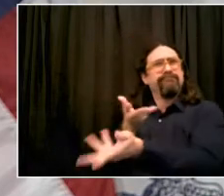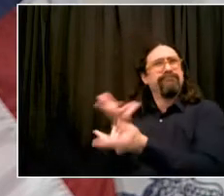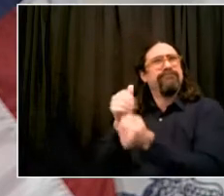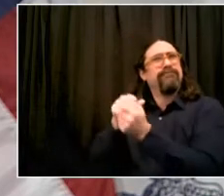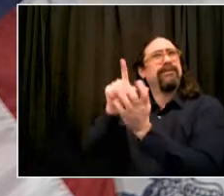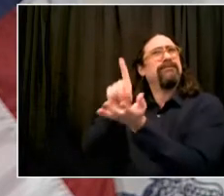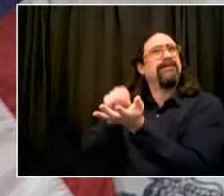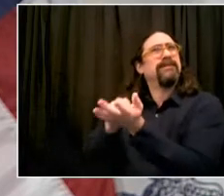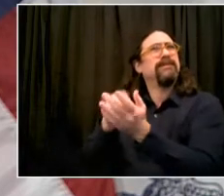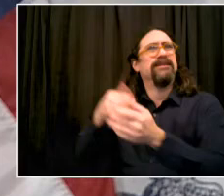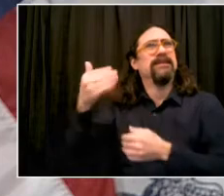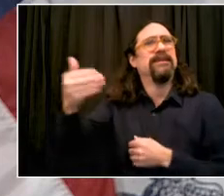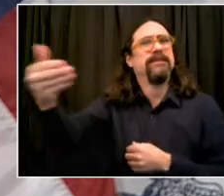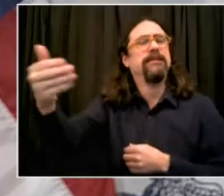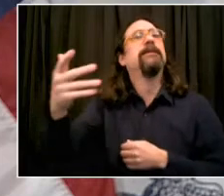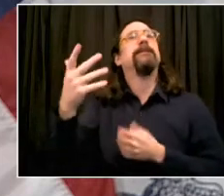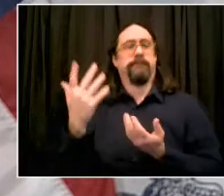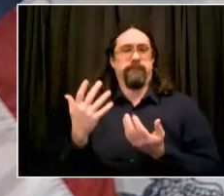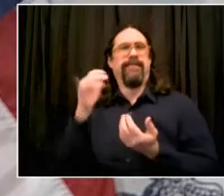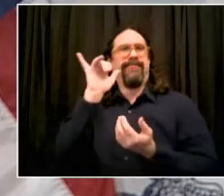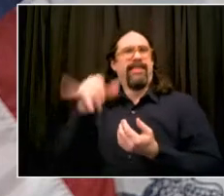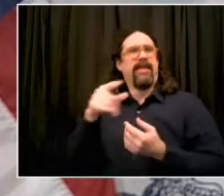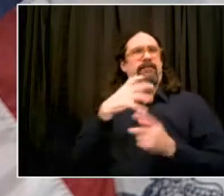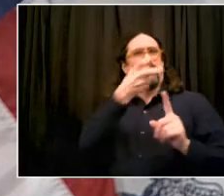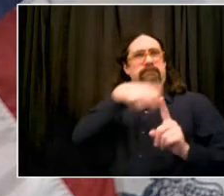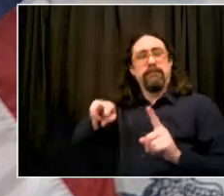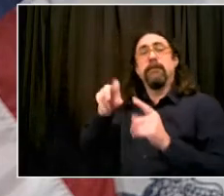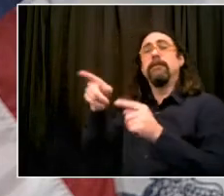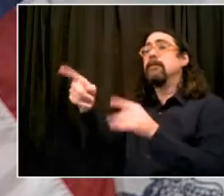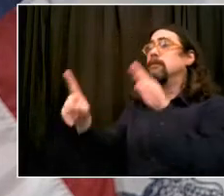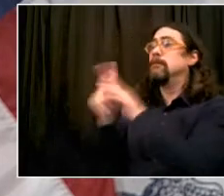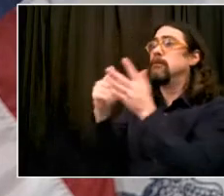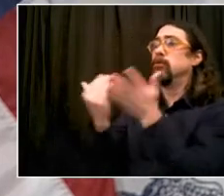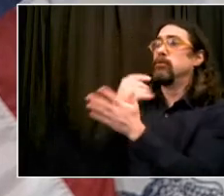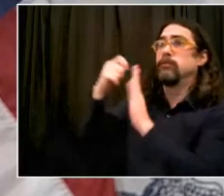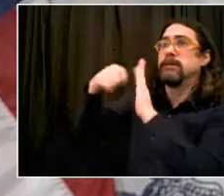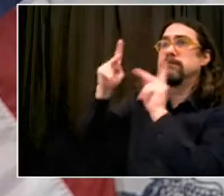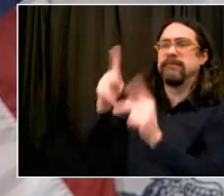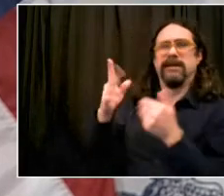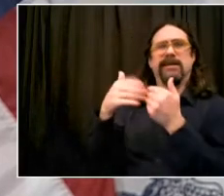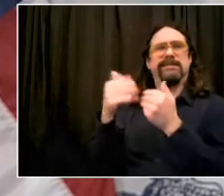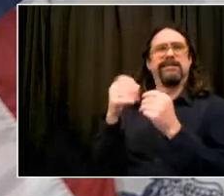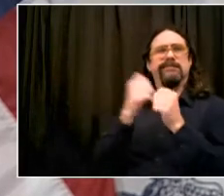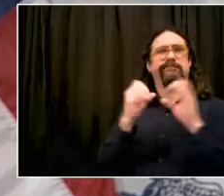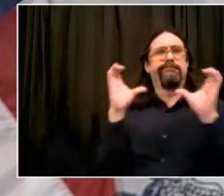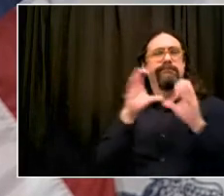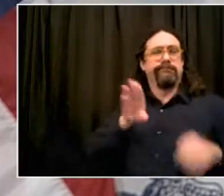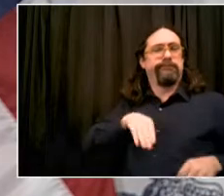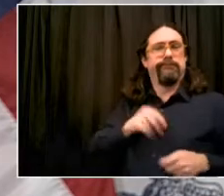Okay, with that, let's turn to our colleagues in the media, and please let me know the name and outlet of each journalist.